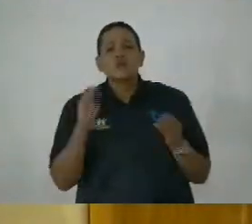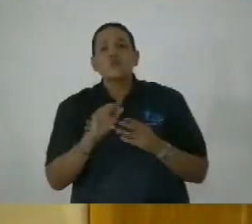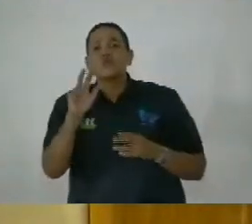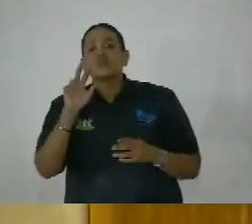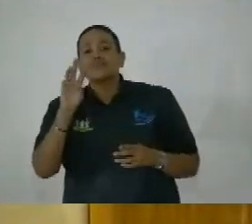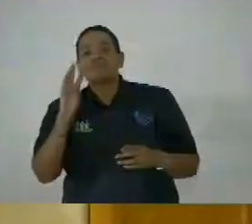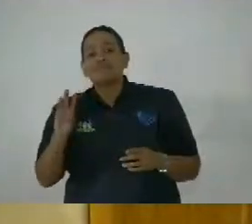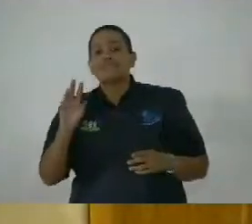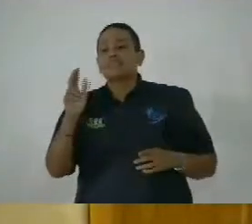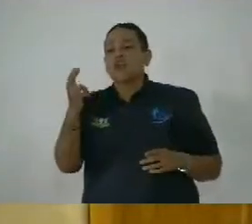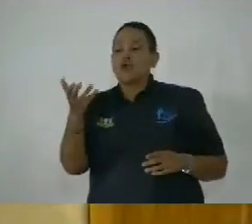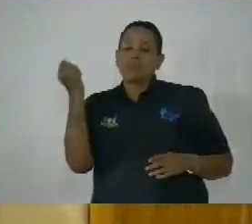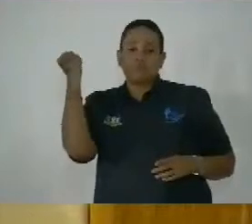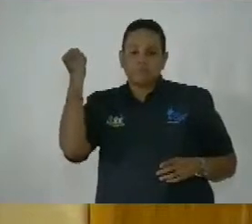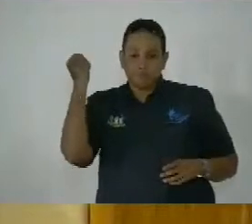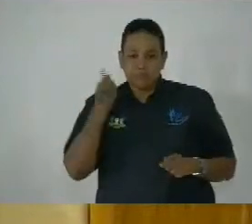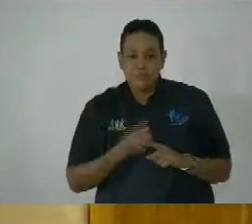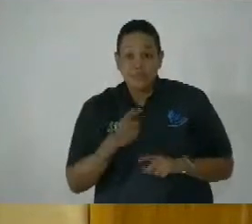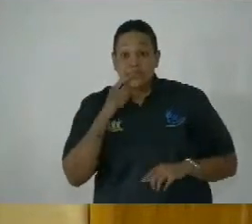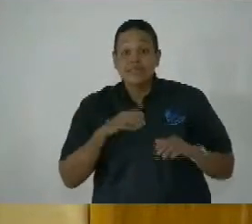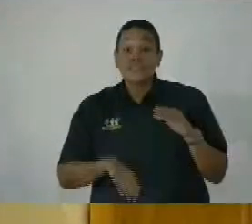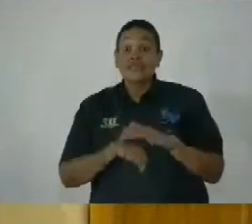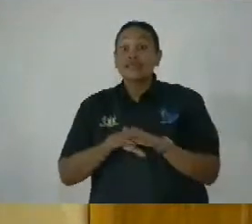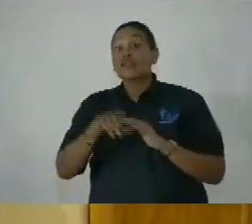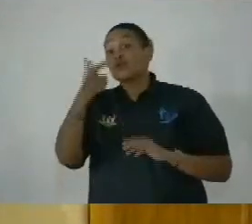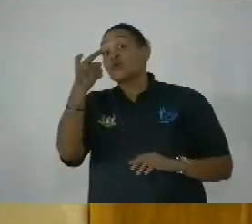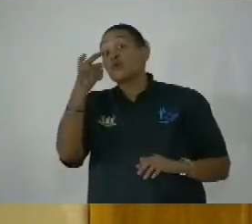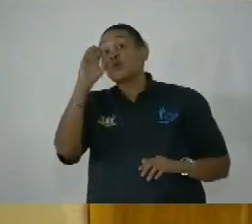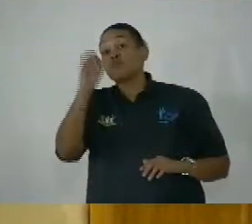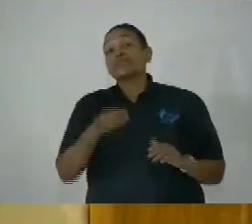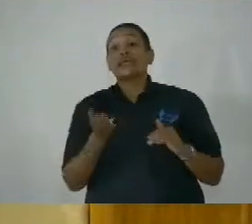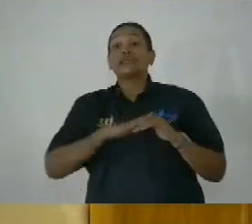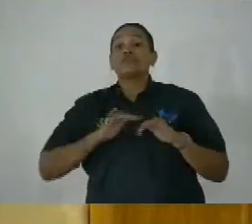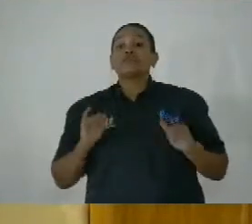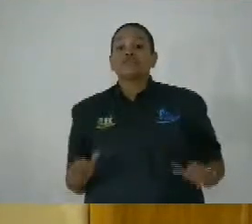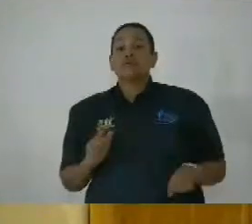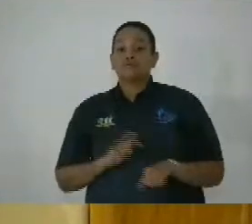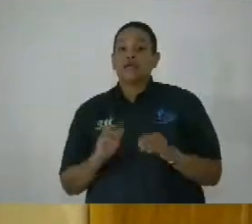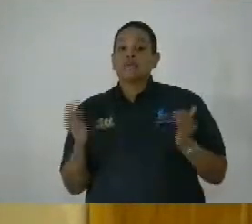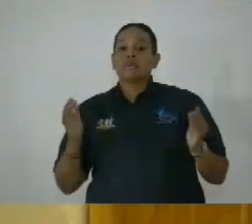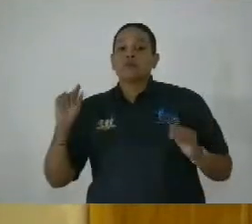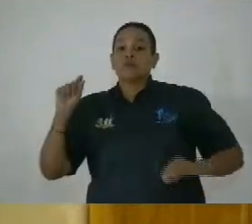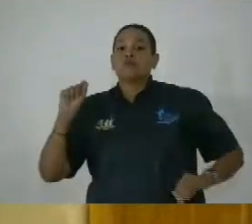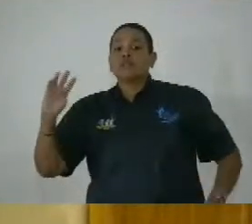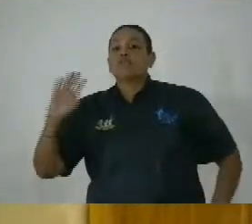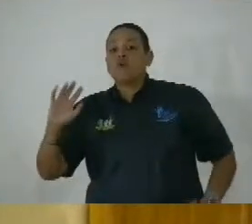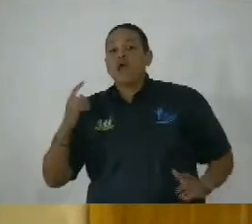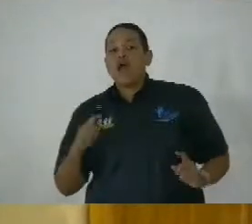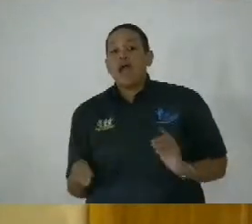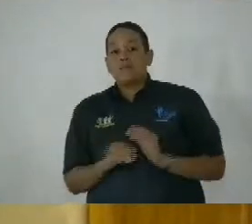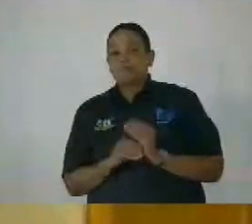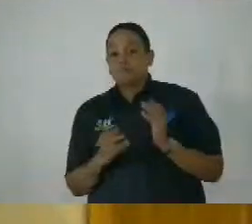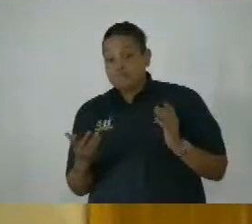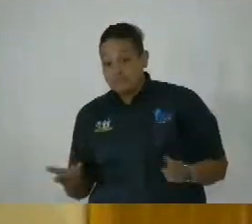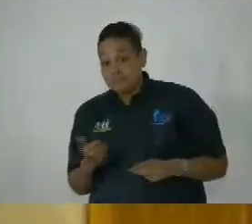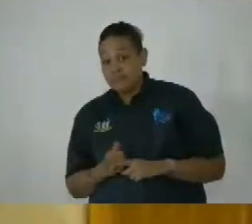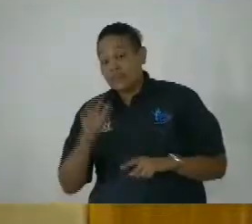firearms were seized, marking a 21% increase over the same period in 2024. In addition,